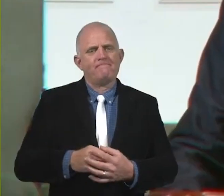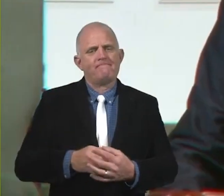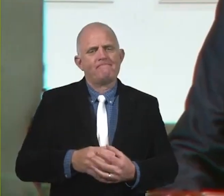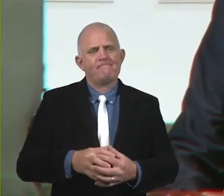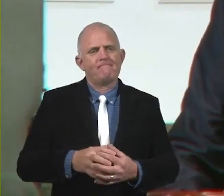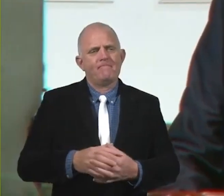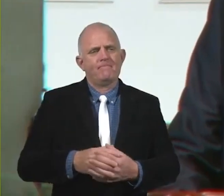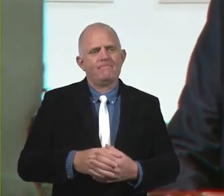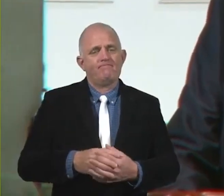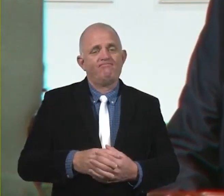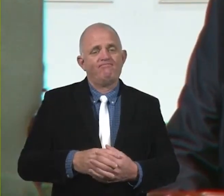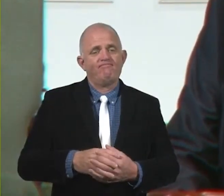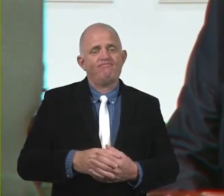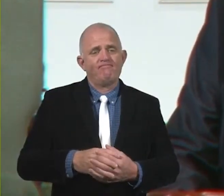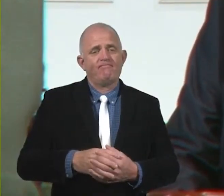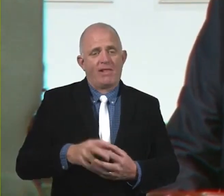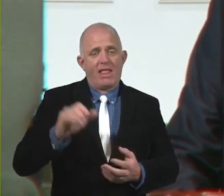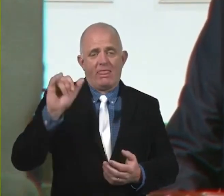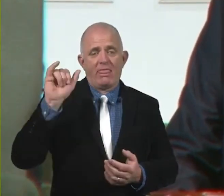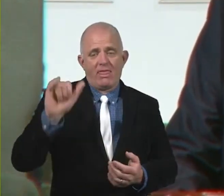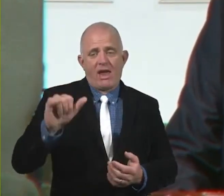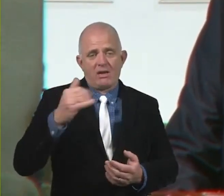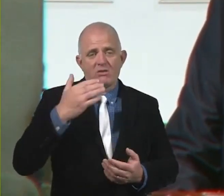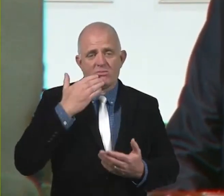Mm-hmm. Yeah, pretty good, Brother Williams. Now,